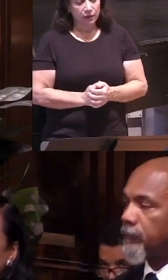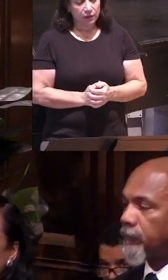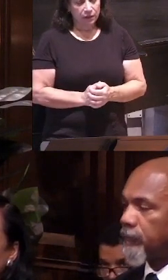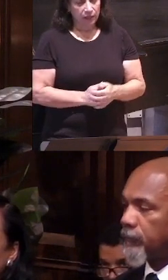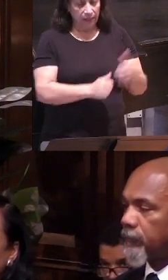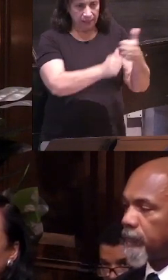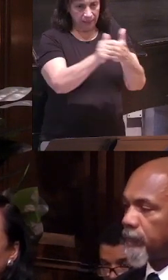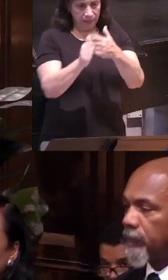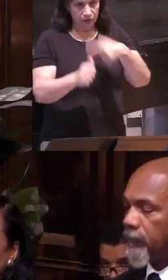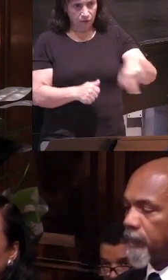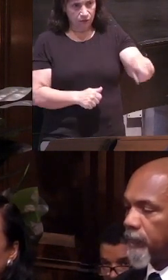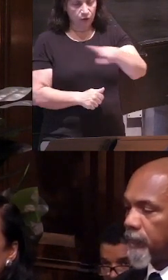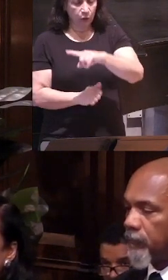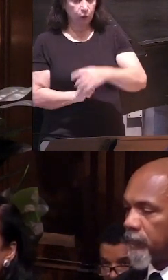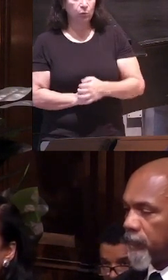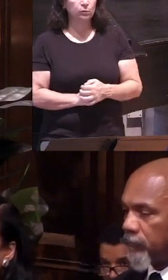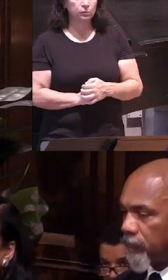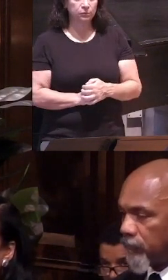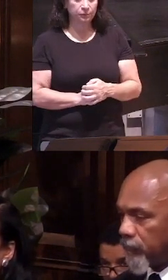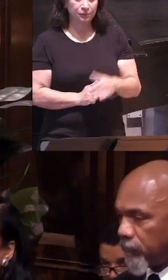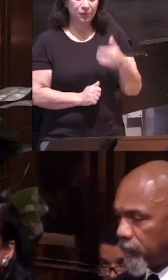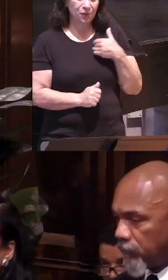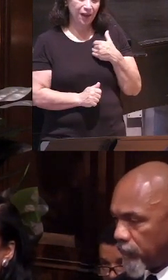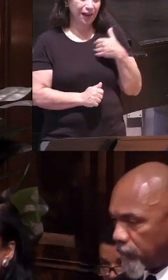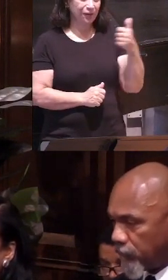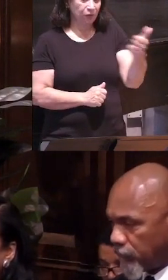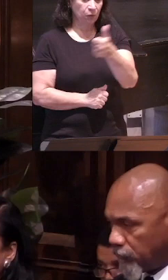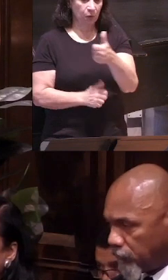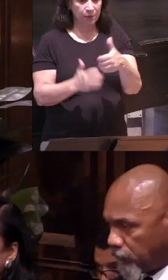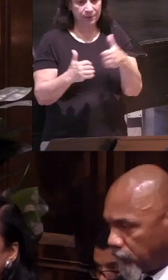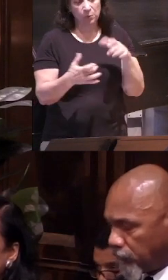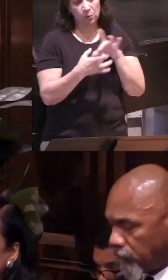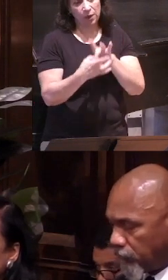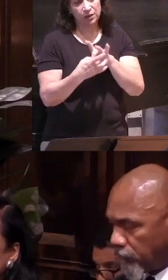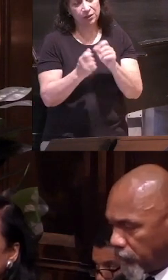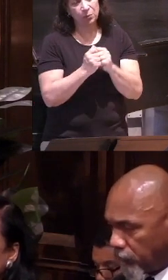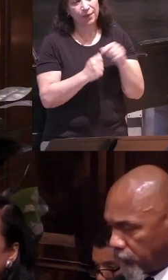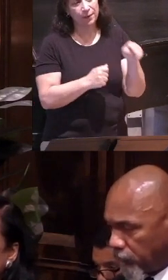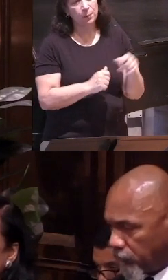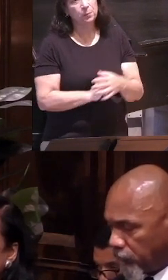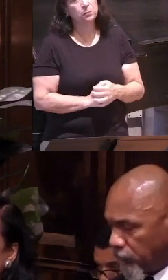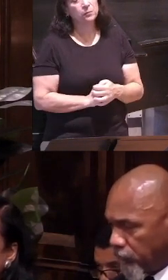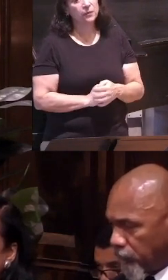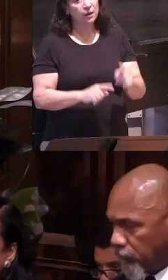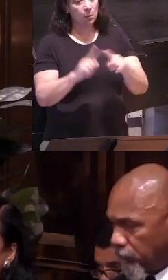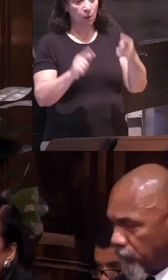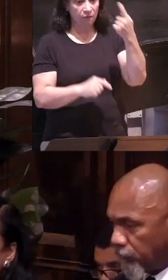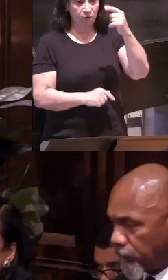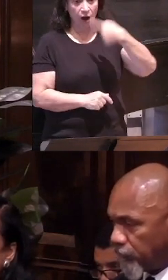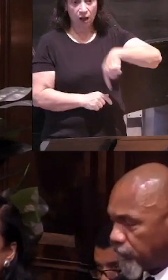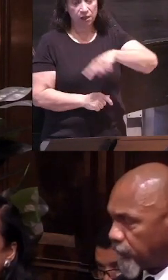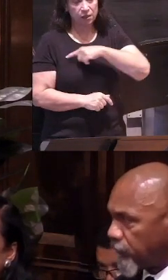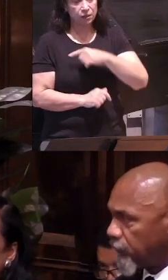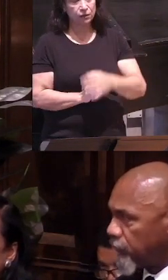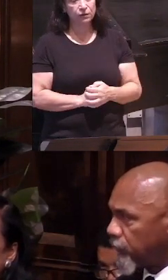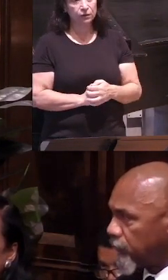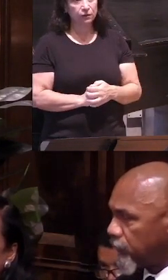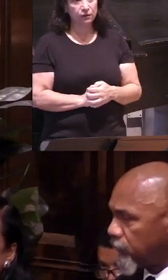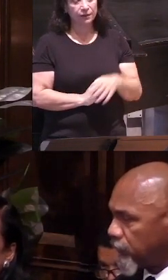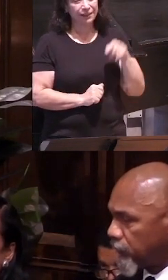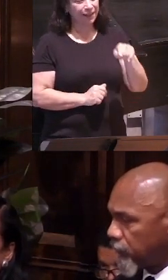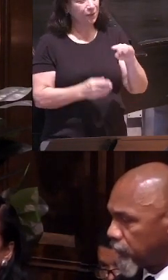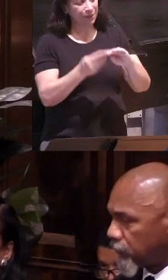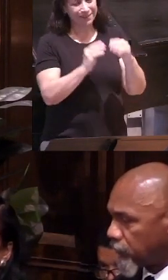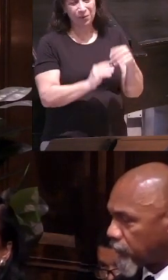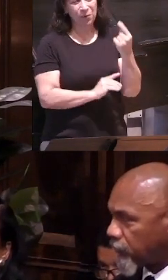And each of you had your own relationship with him. But to us, he was